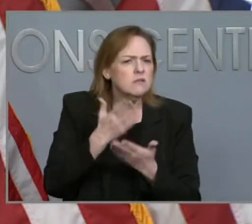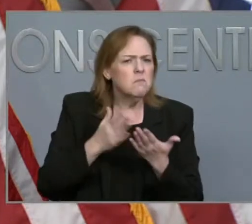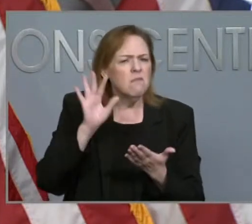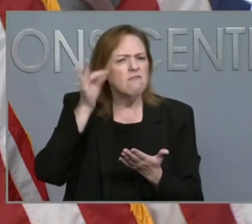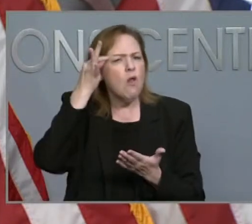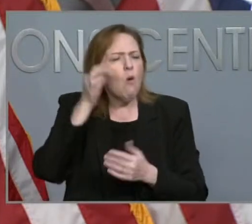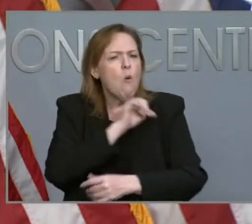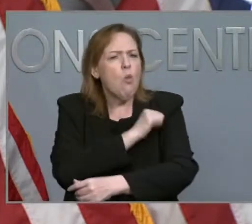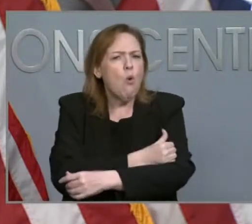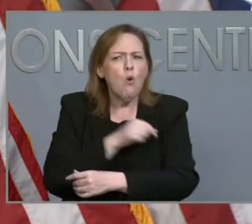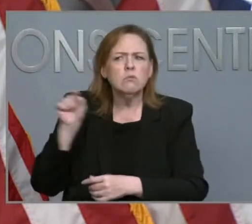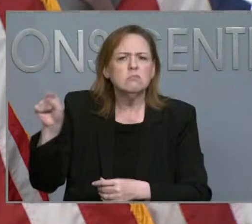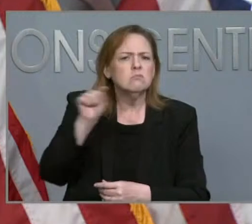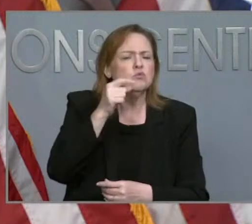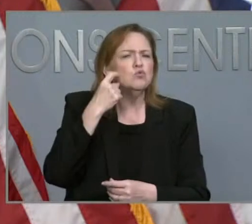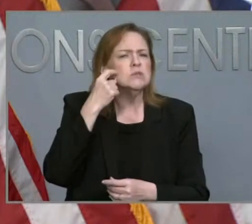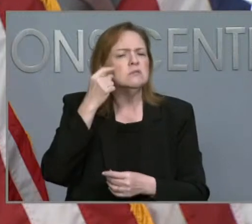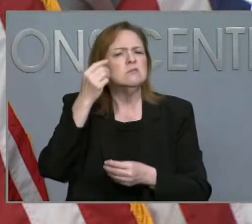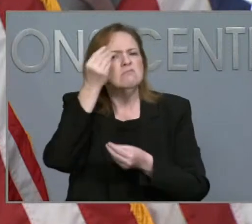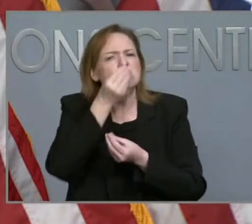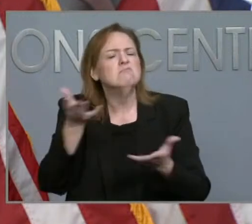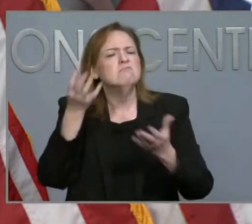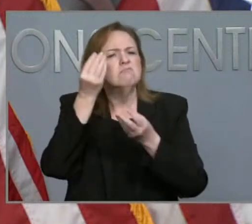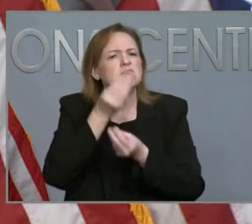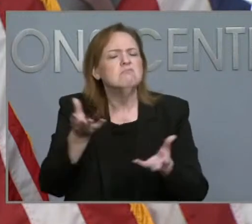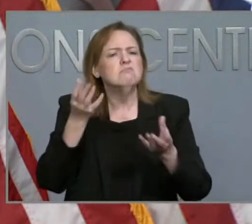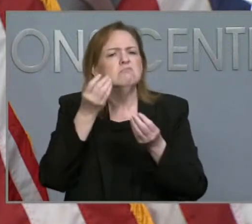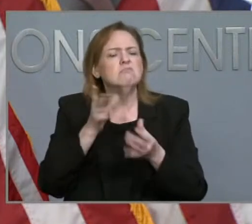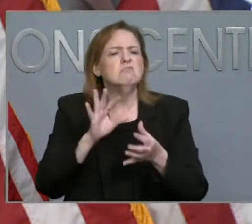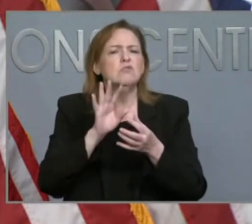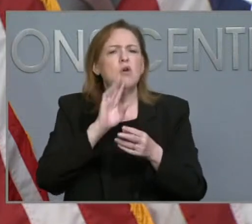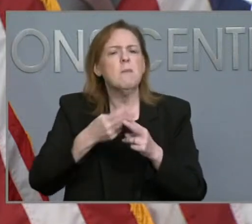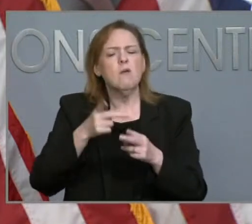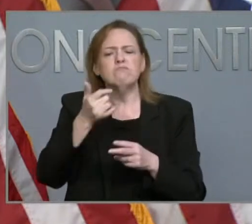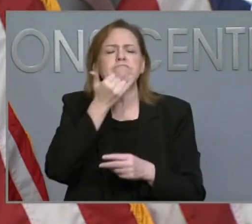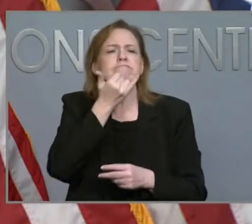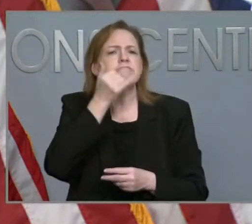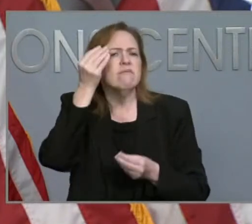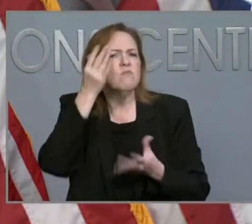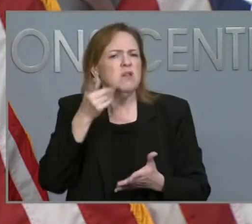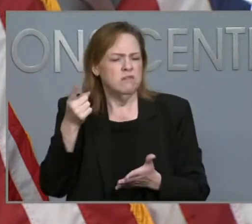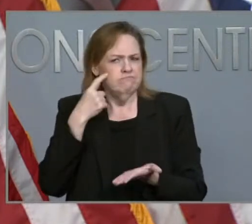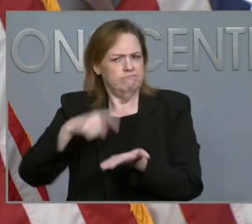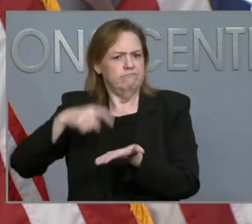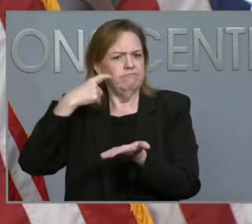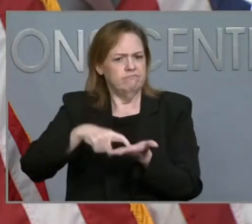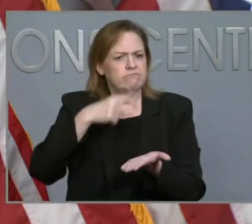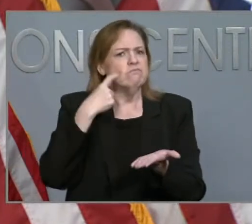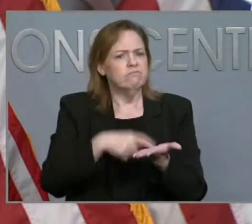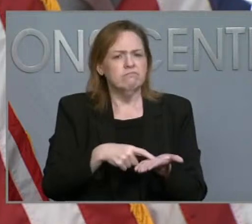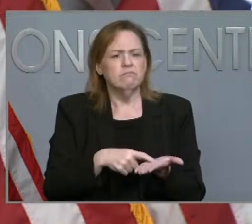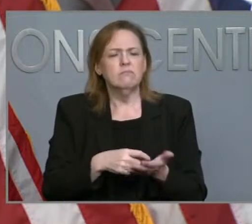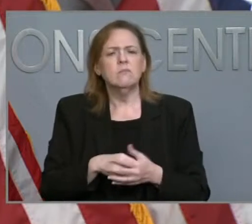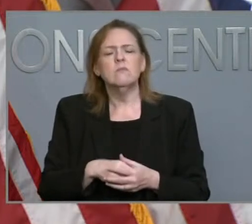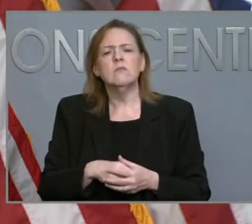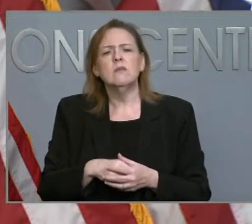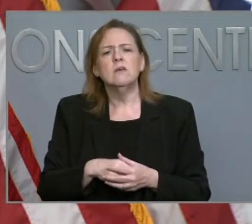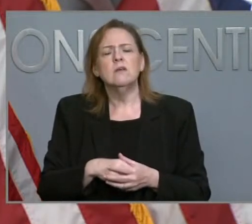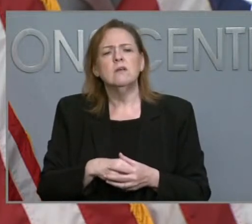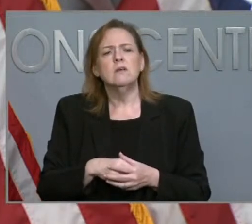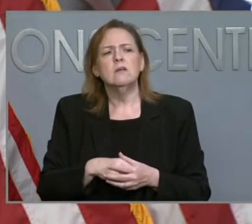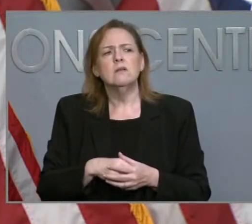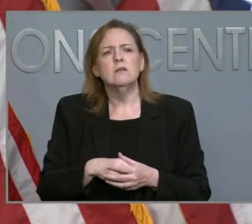some specific statements about disinformation that they've identified. Has the state board heard from federal authorities on